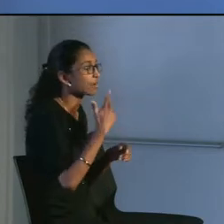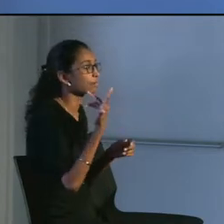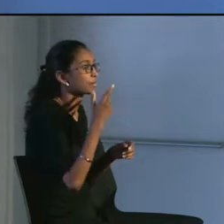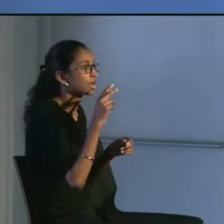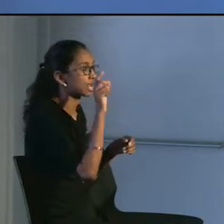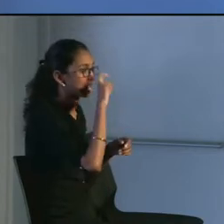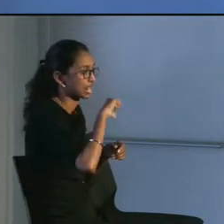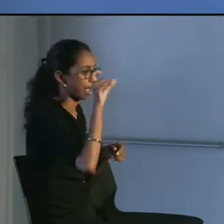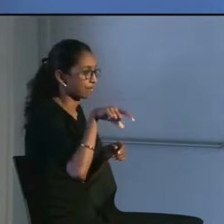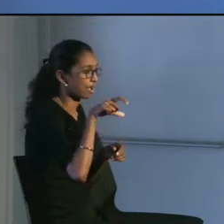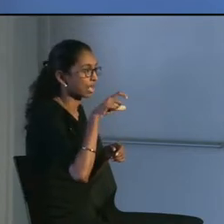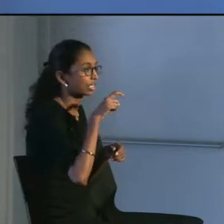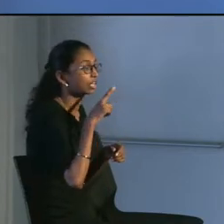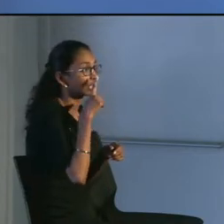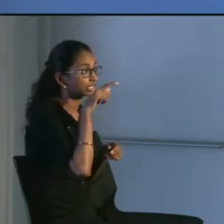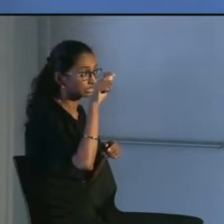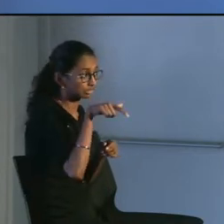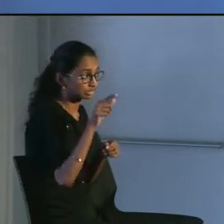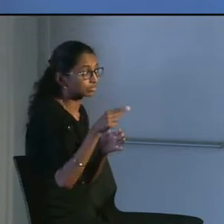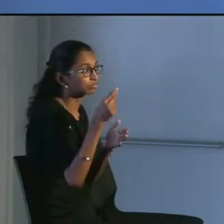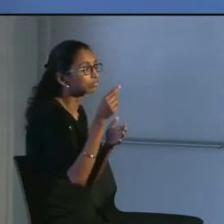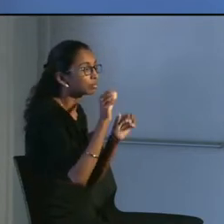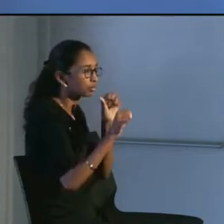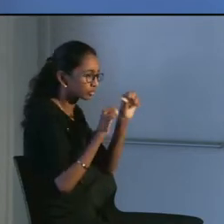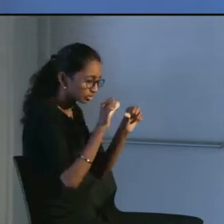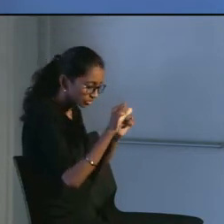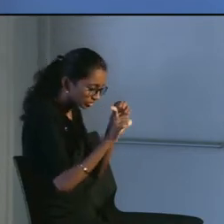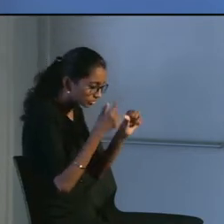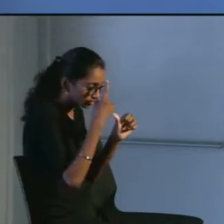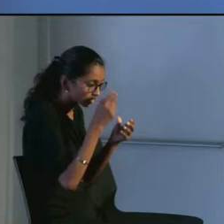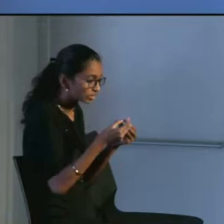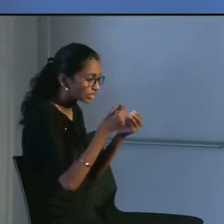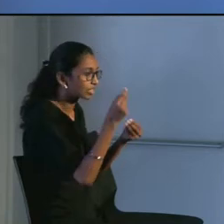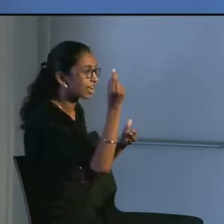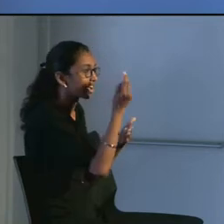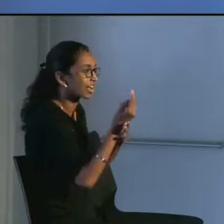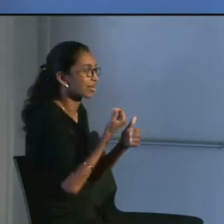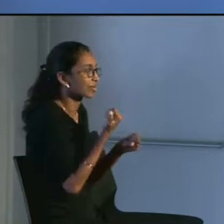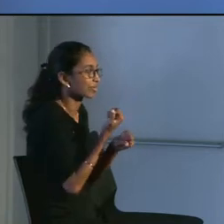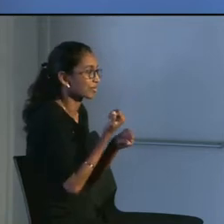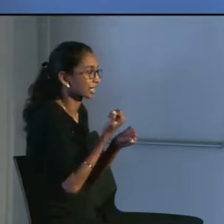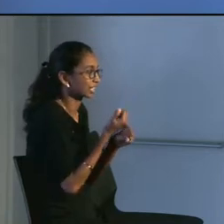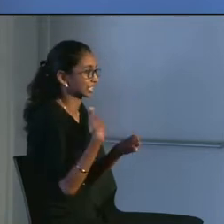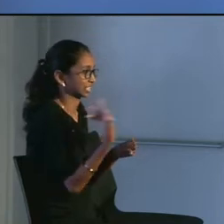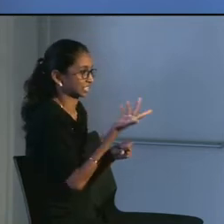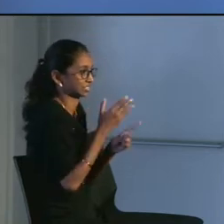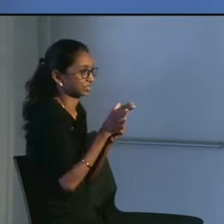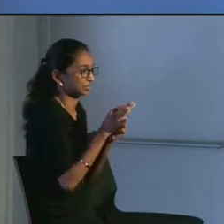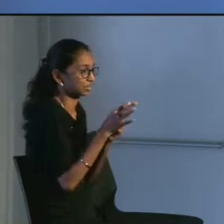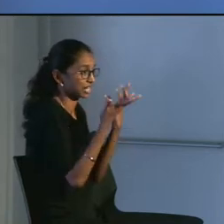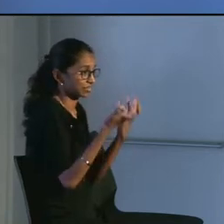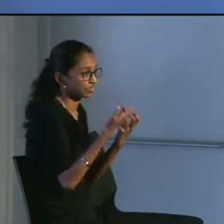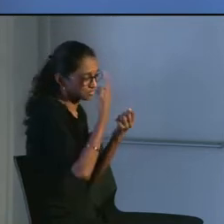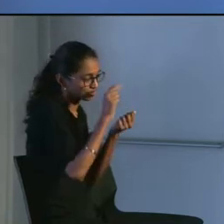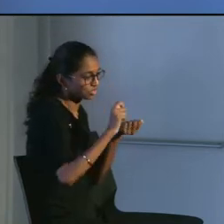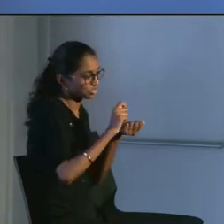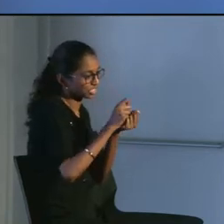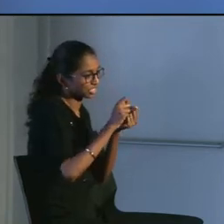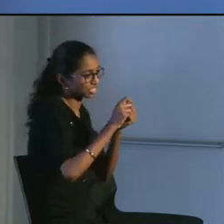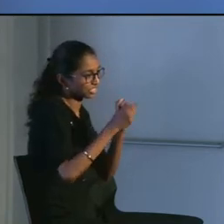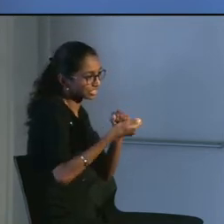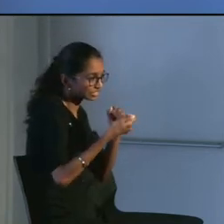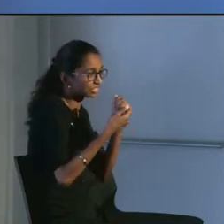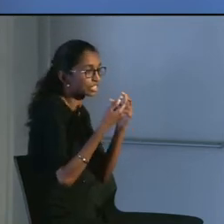part of process of producing artwork that we are doing to change the narrative